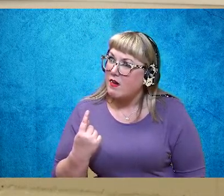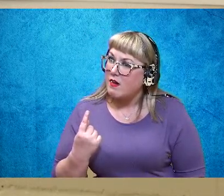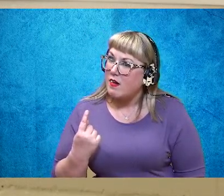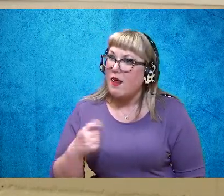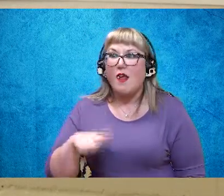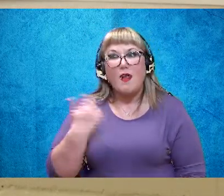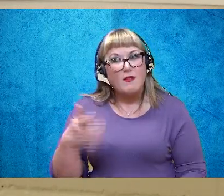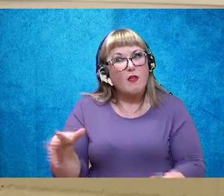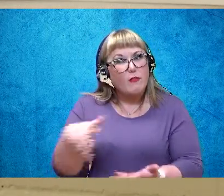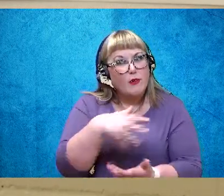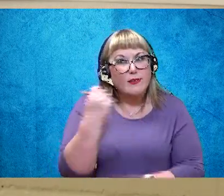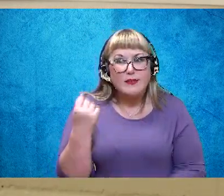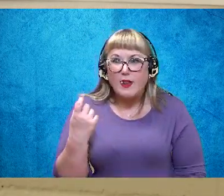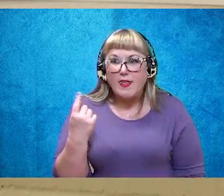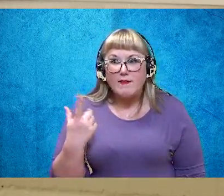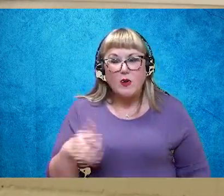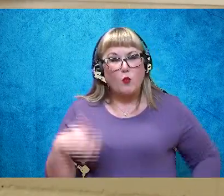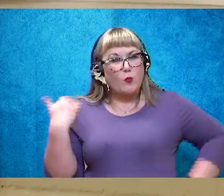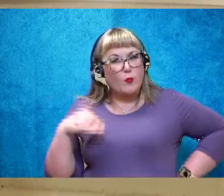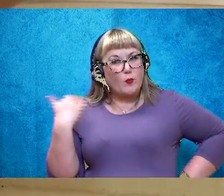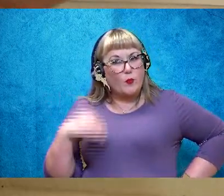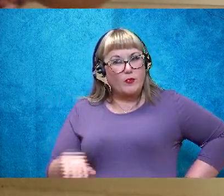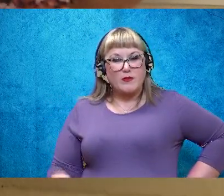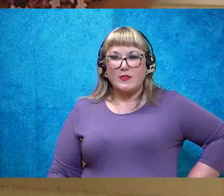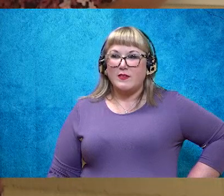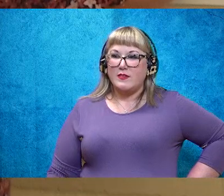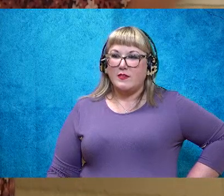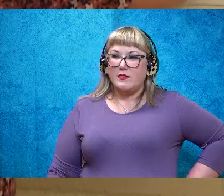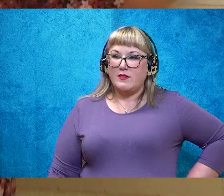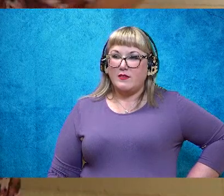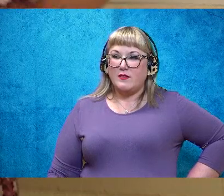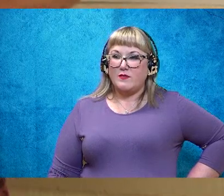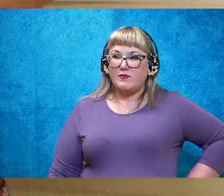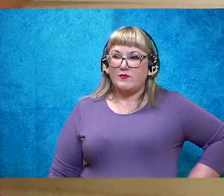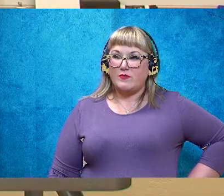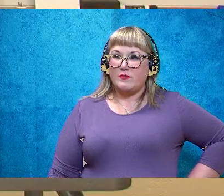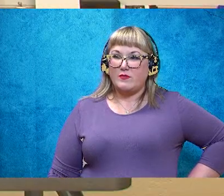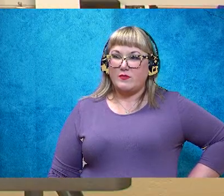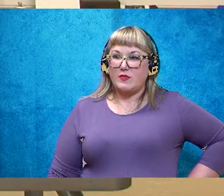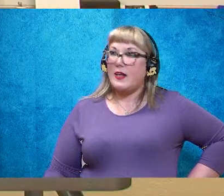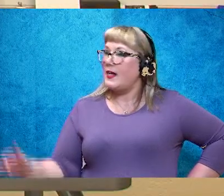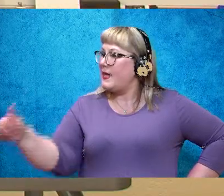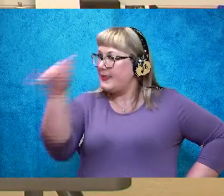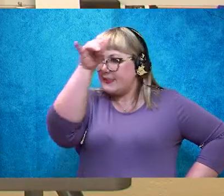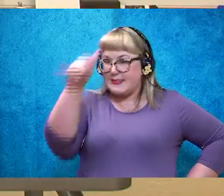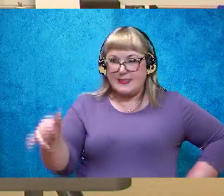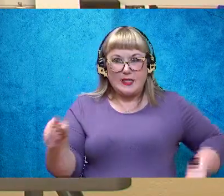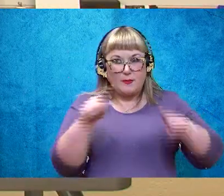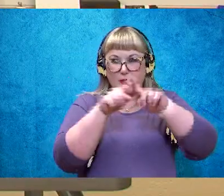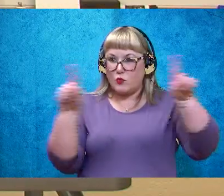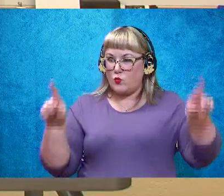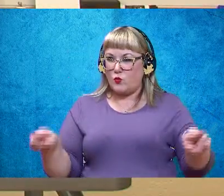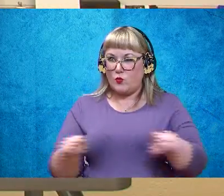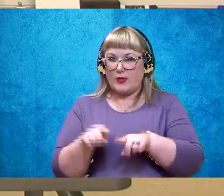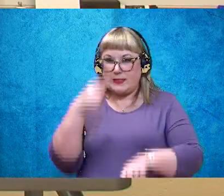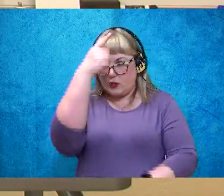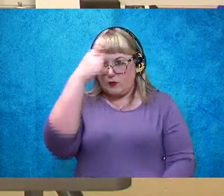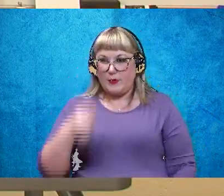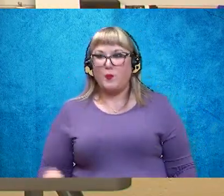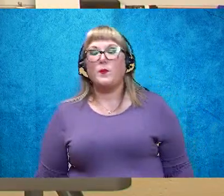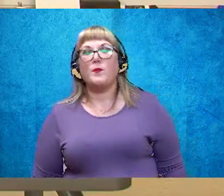collection of 11 smiley faces. All right, so let's write our number 11 the same as our rectangles up here. Good